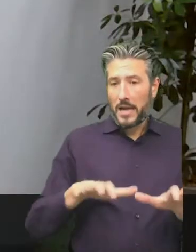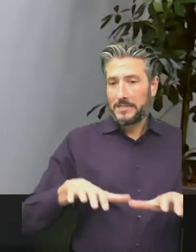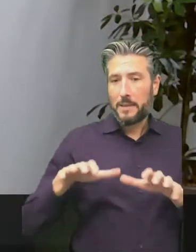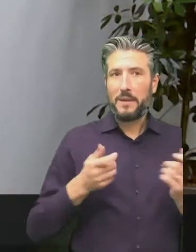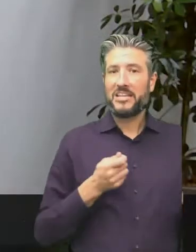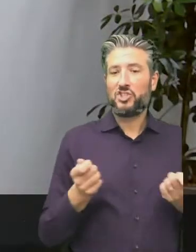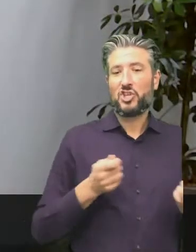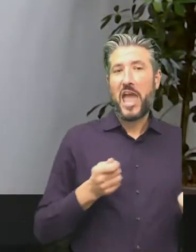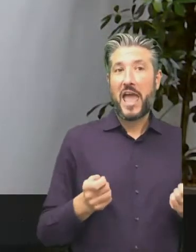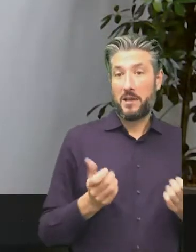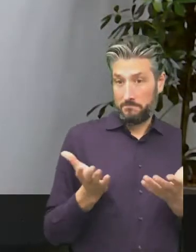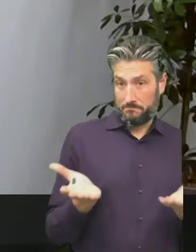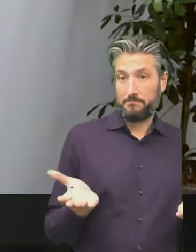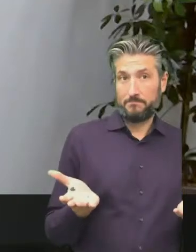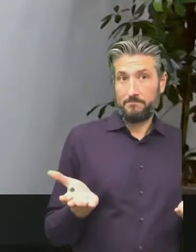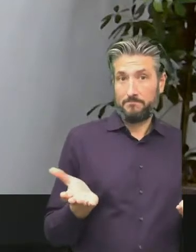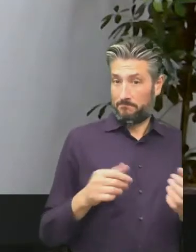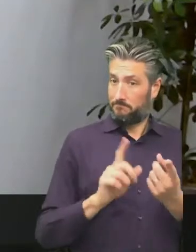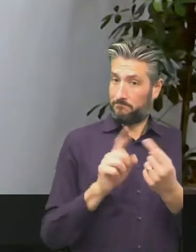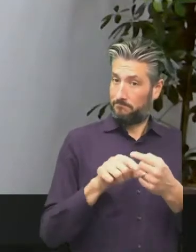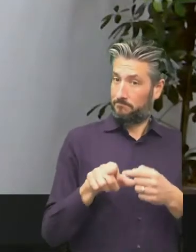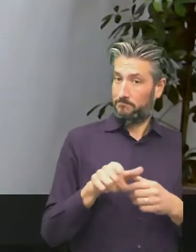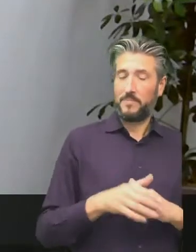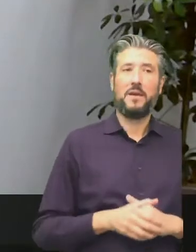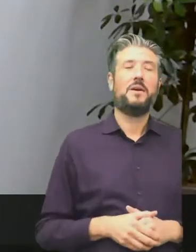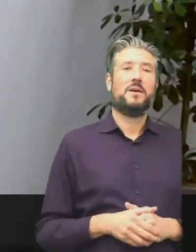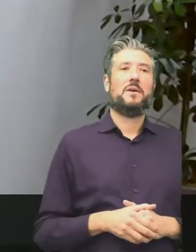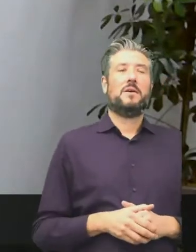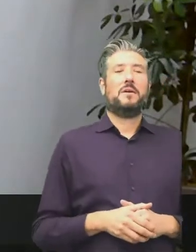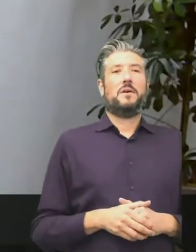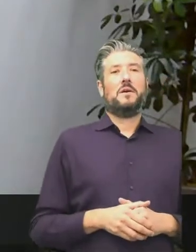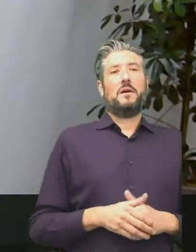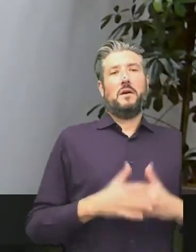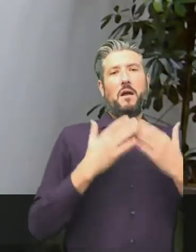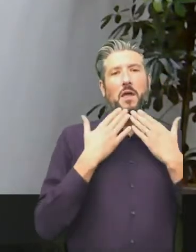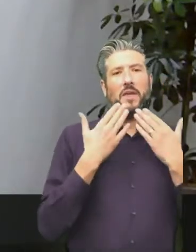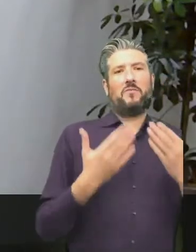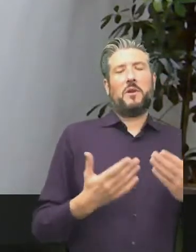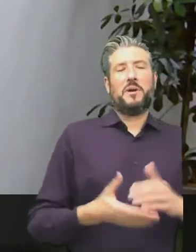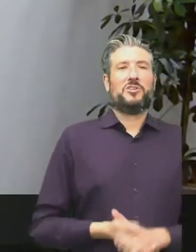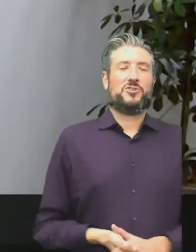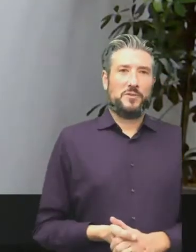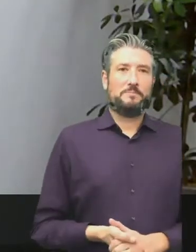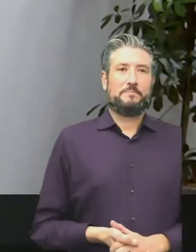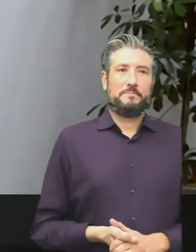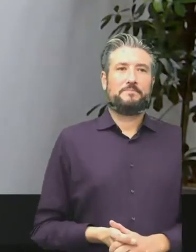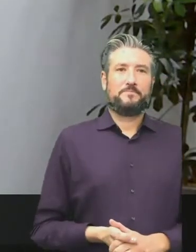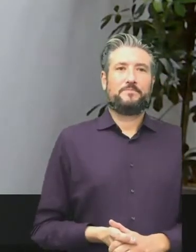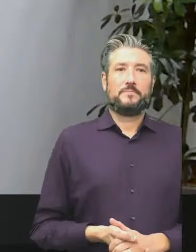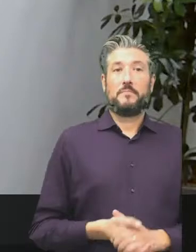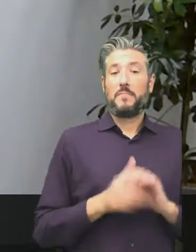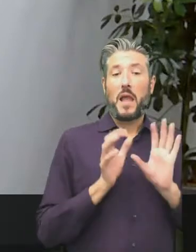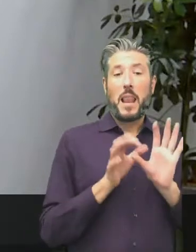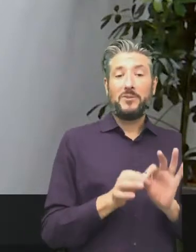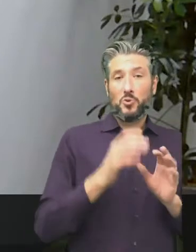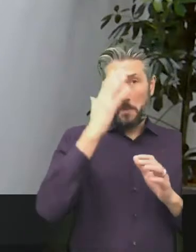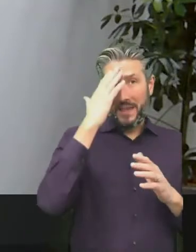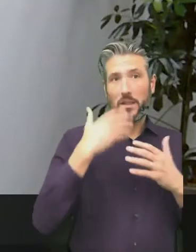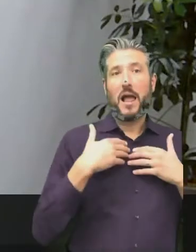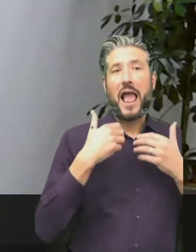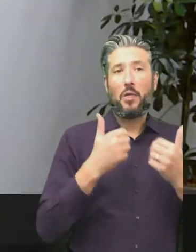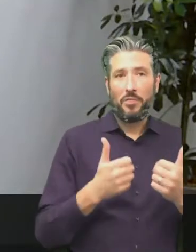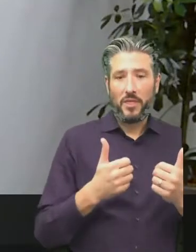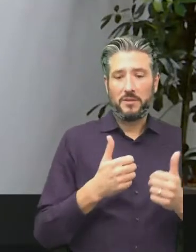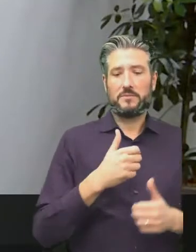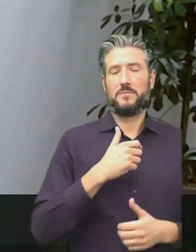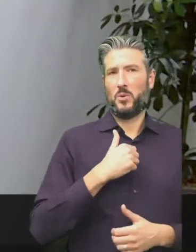Over to you. So, Mayor, thank you very much for your question. In relation to mental health, one of the big concerns that I've had for some